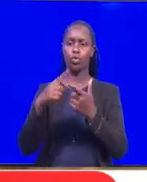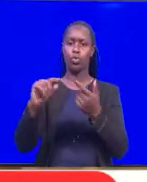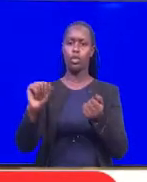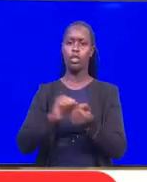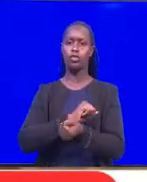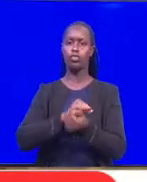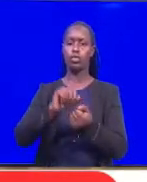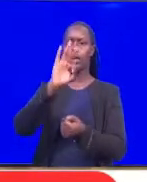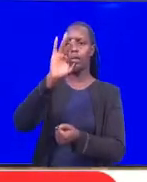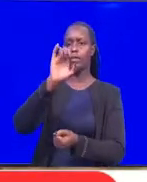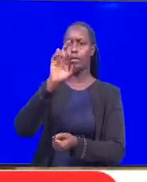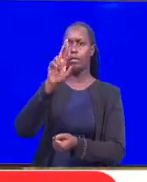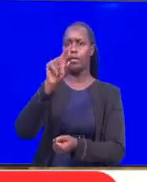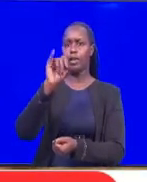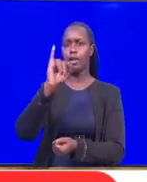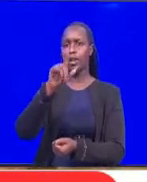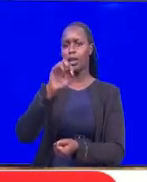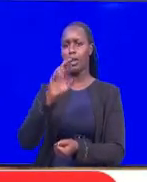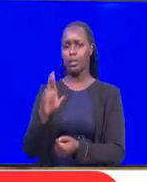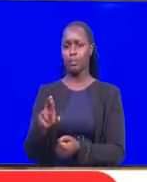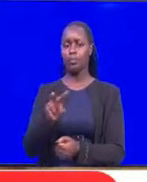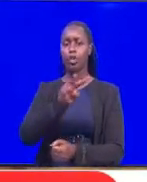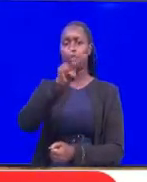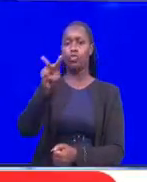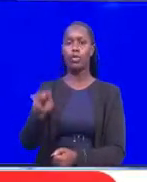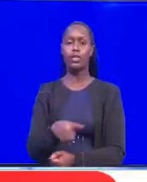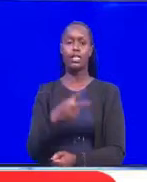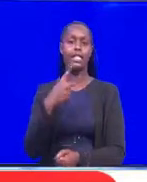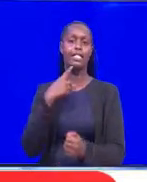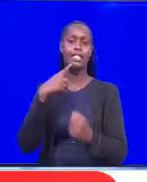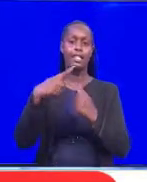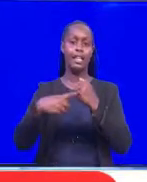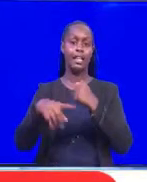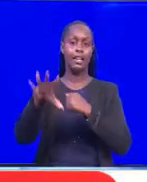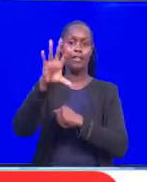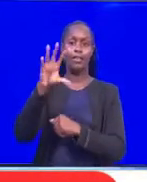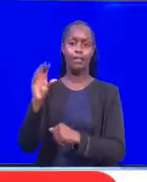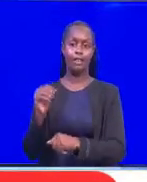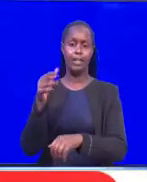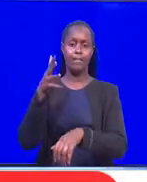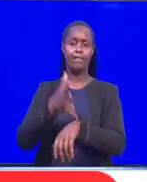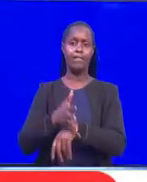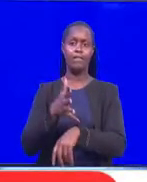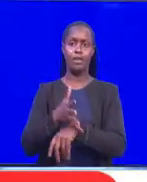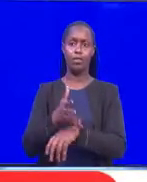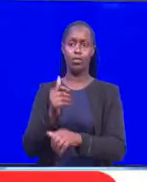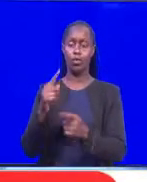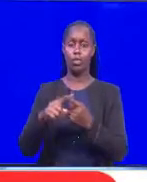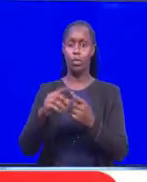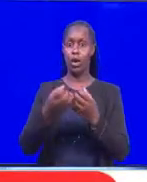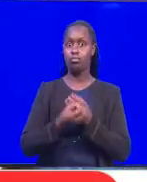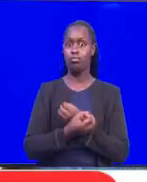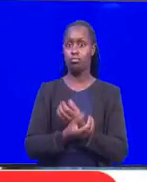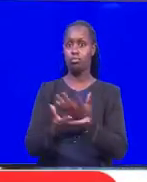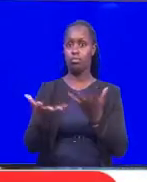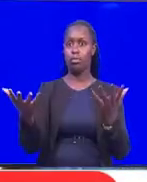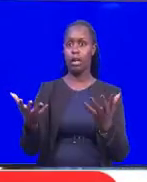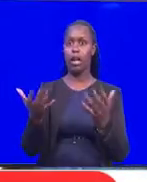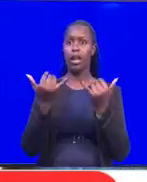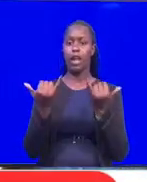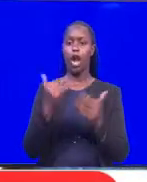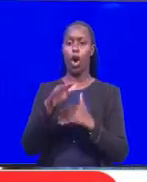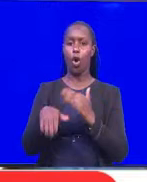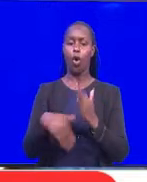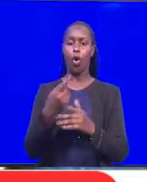than 2,650 bags of suspected fake fertilizer that had been given to farmers have been